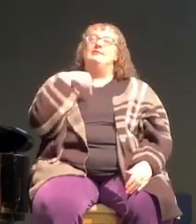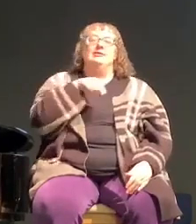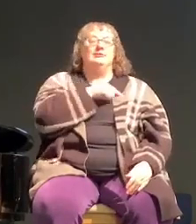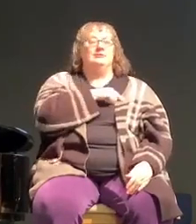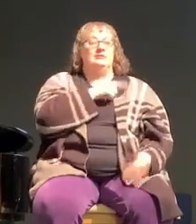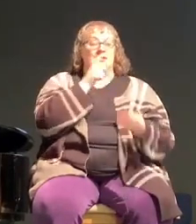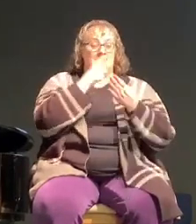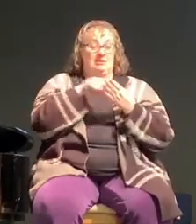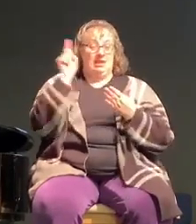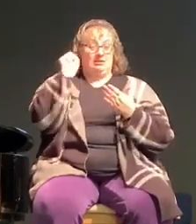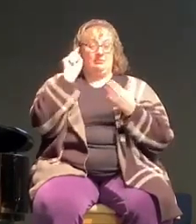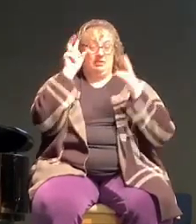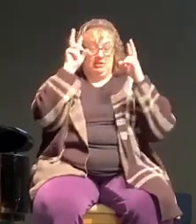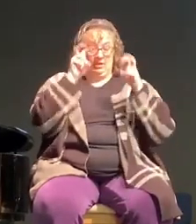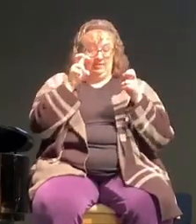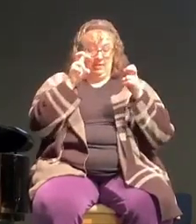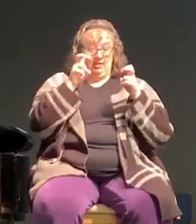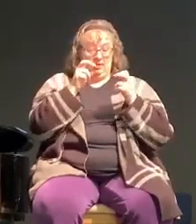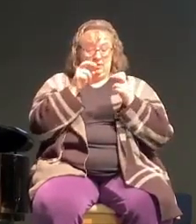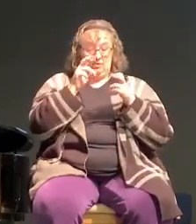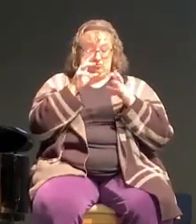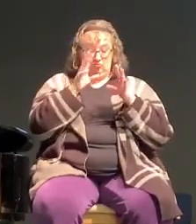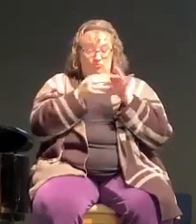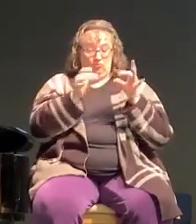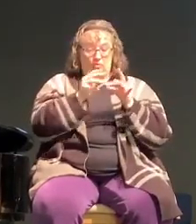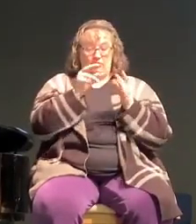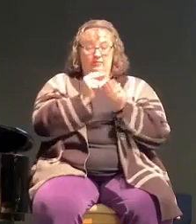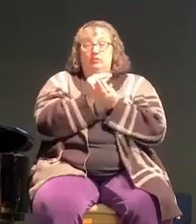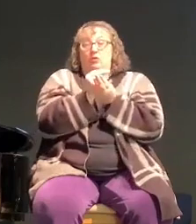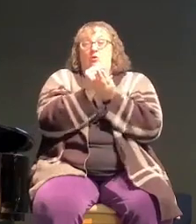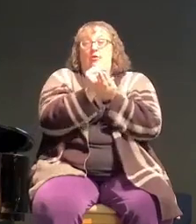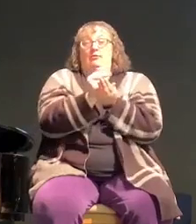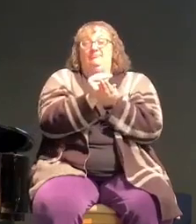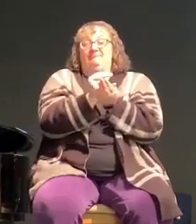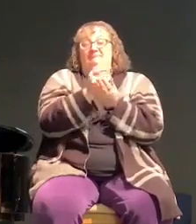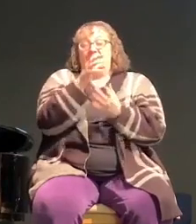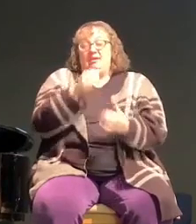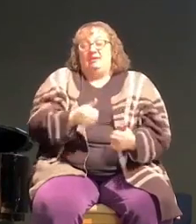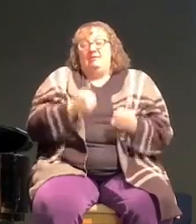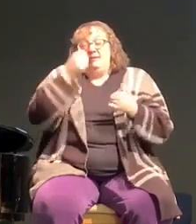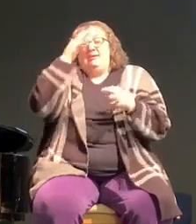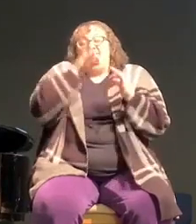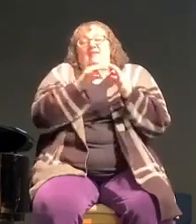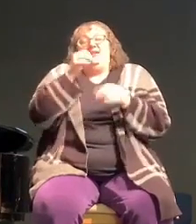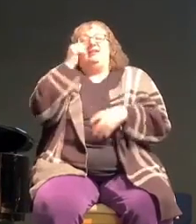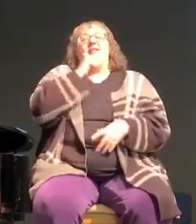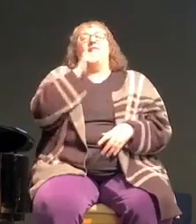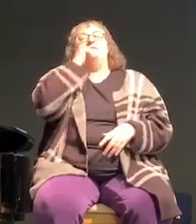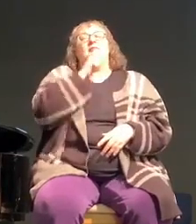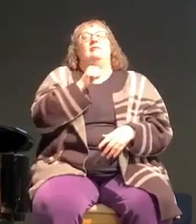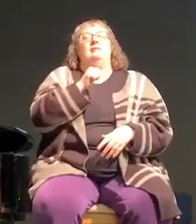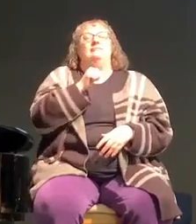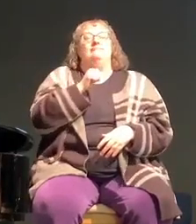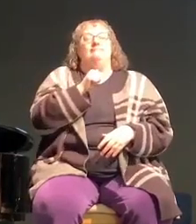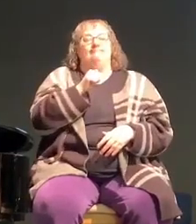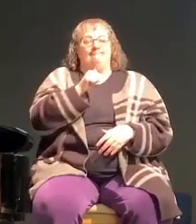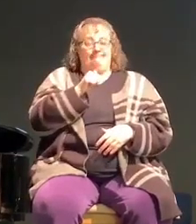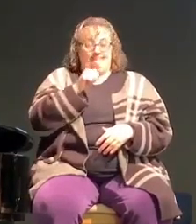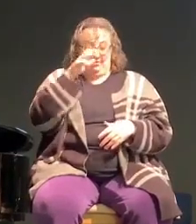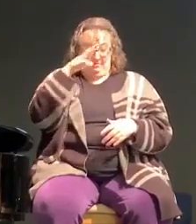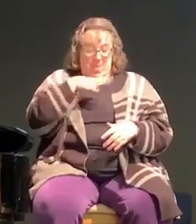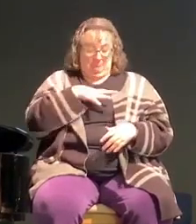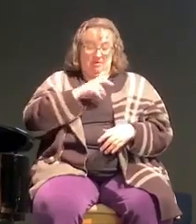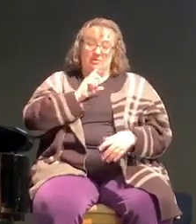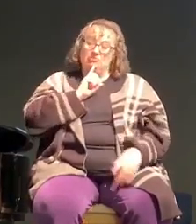Last week, we looked at the story of Noah and how Noah had lived out his faith daily. He had this daily faith. Noah being a man that